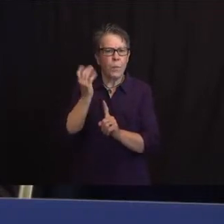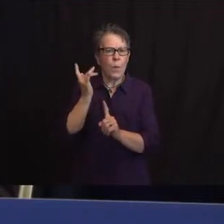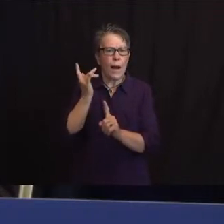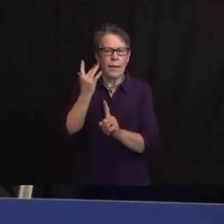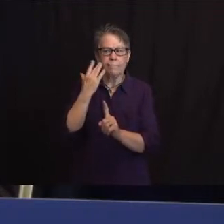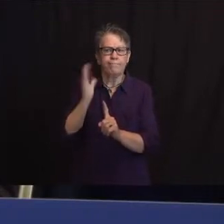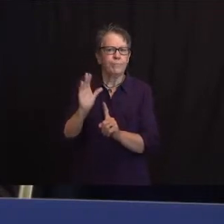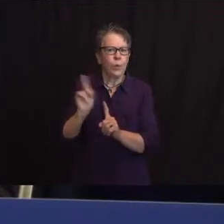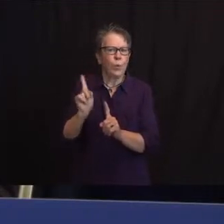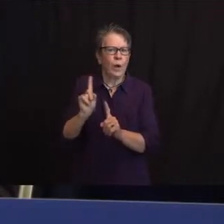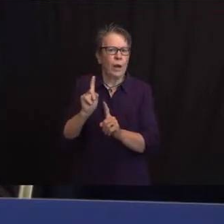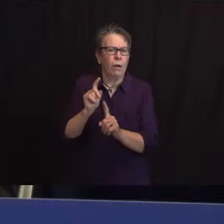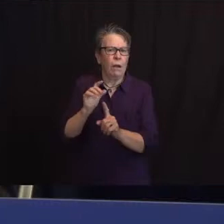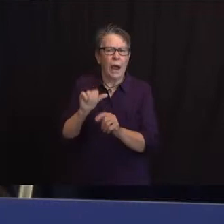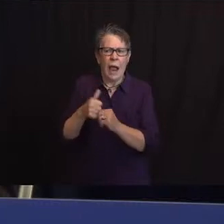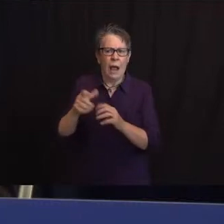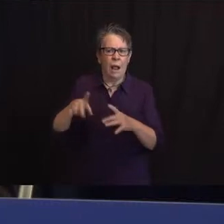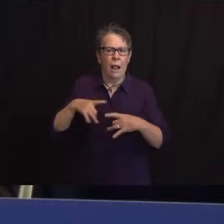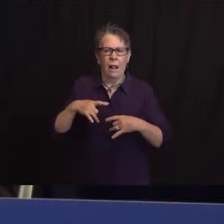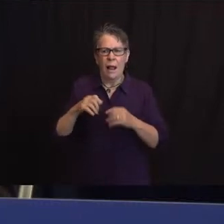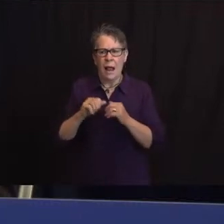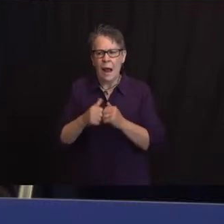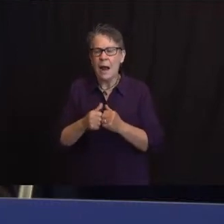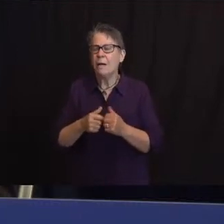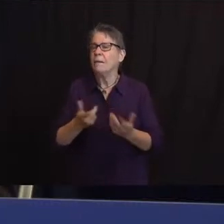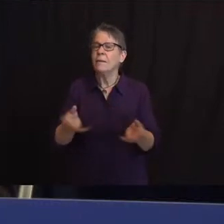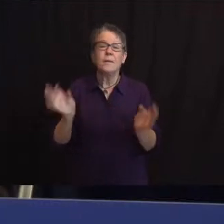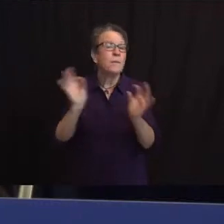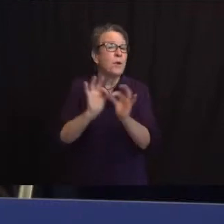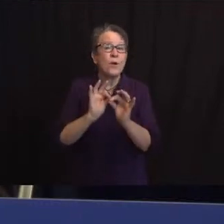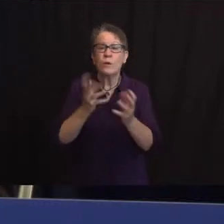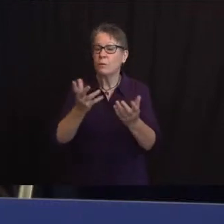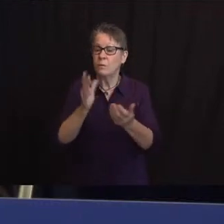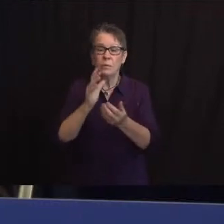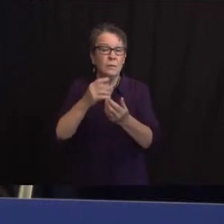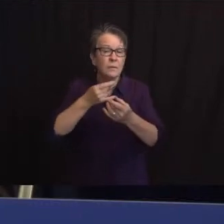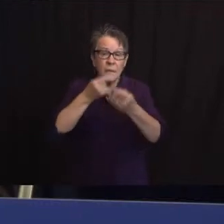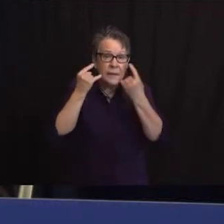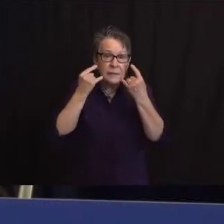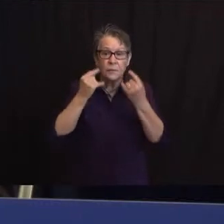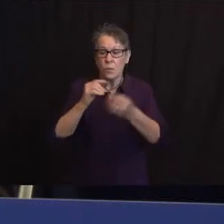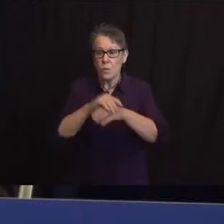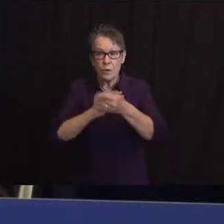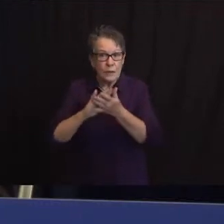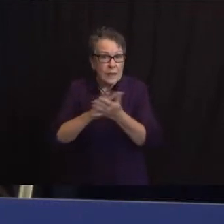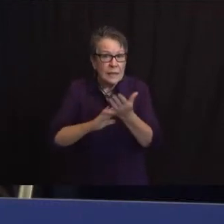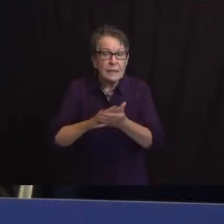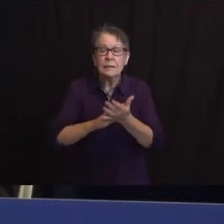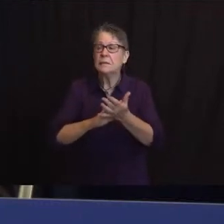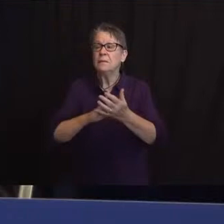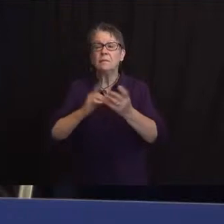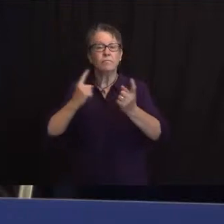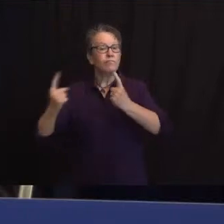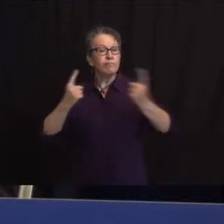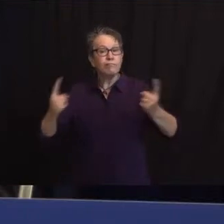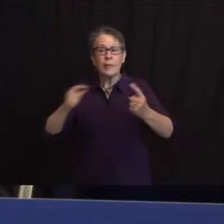your hands frequently, avoid large gatherings, and get tested if you've been exposed to the virus or if you don't feel